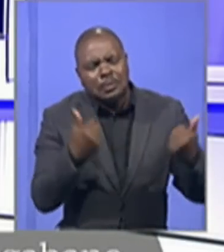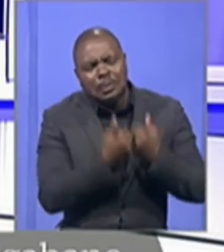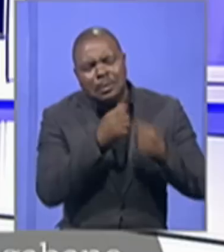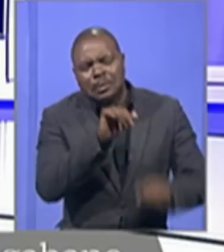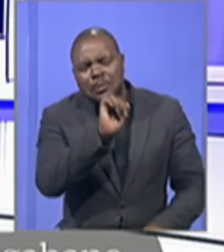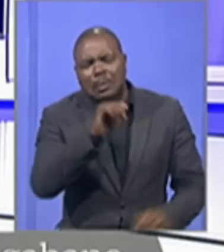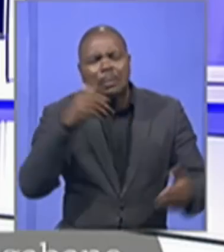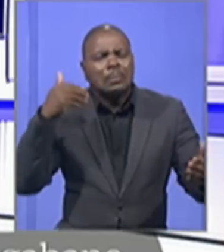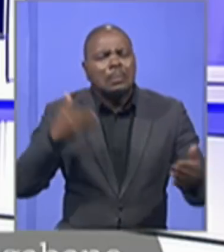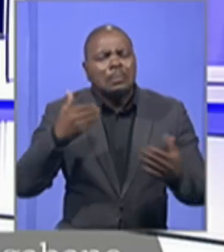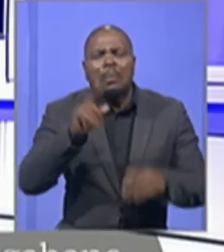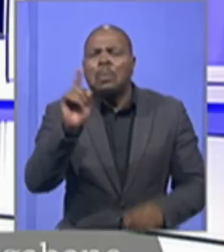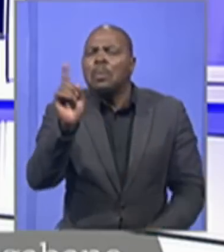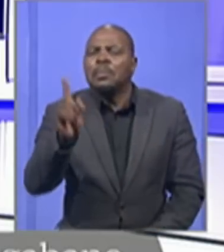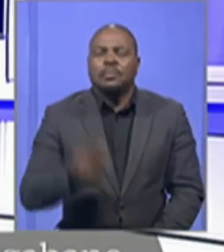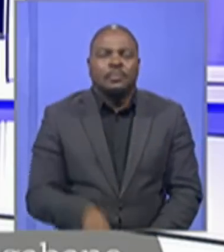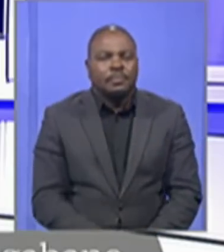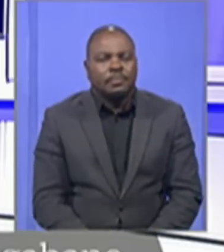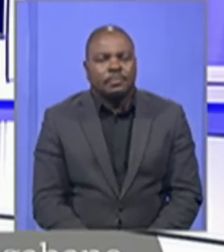tsona Jaros?